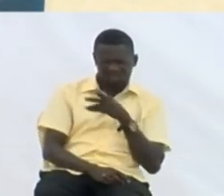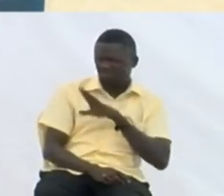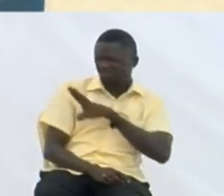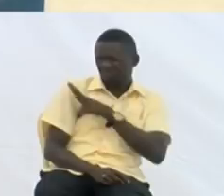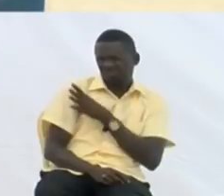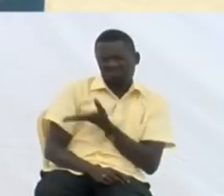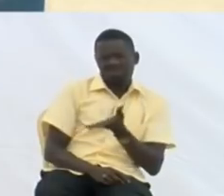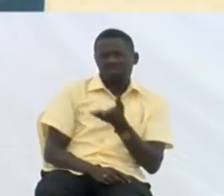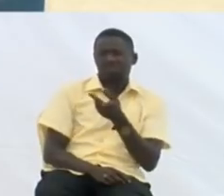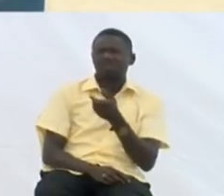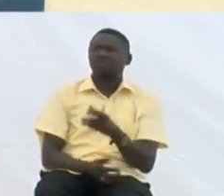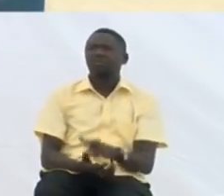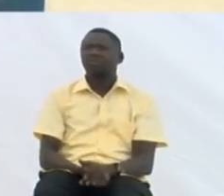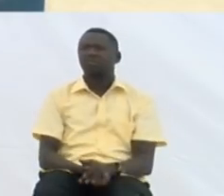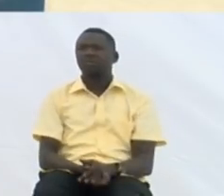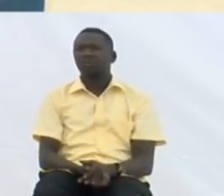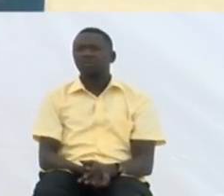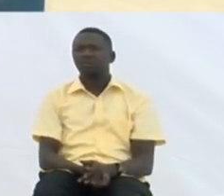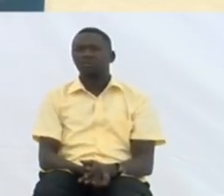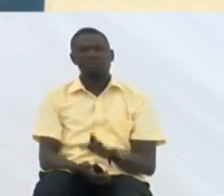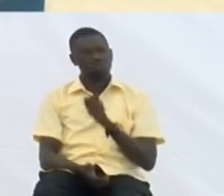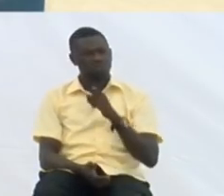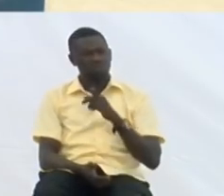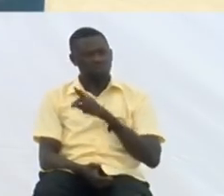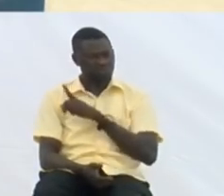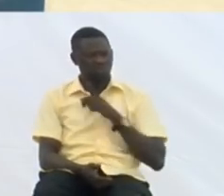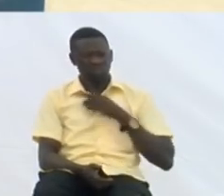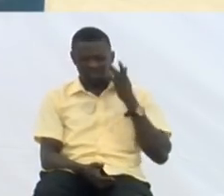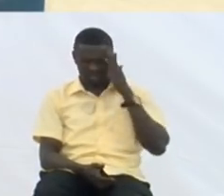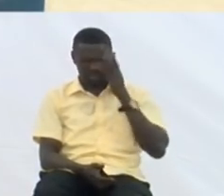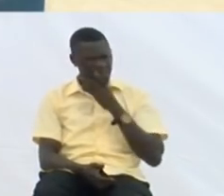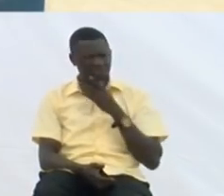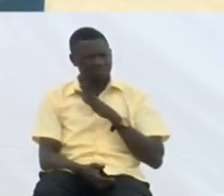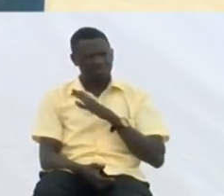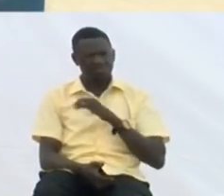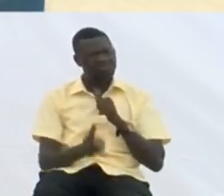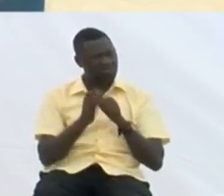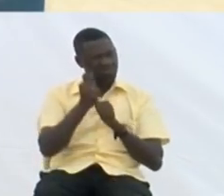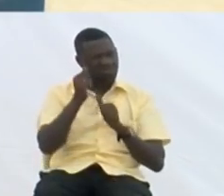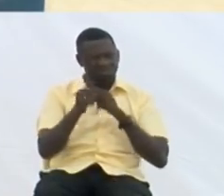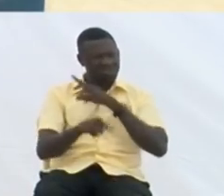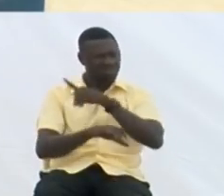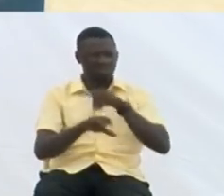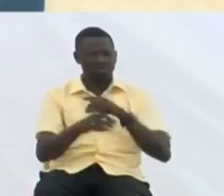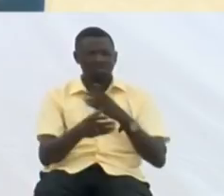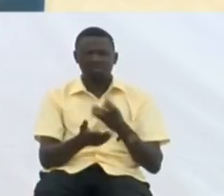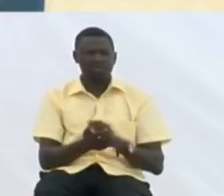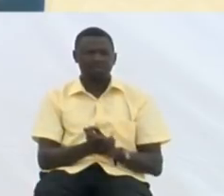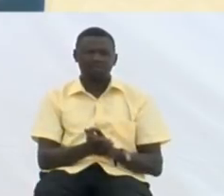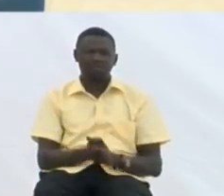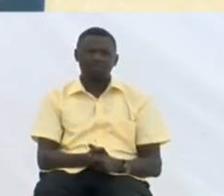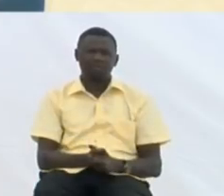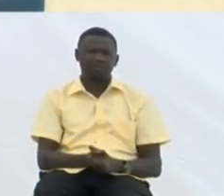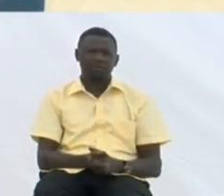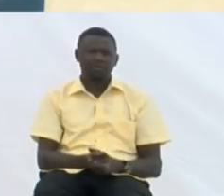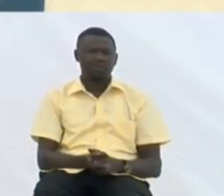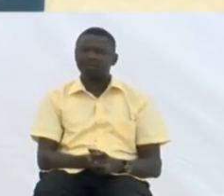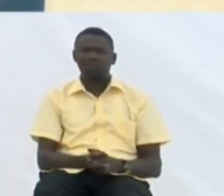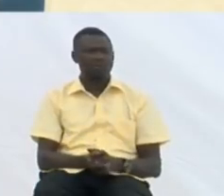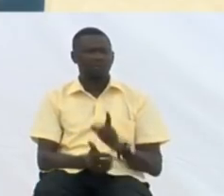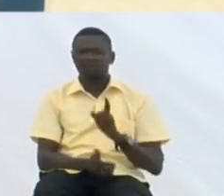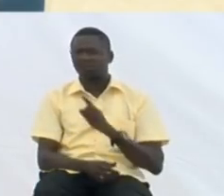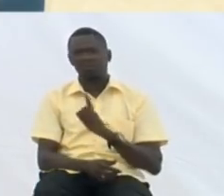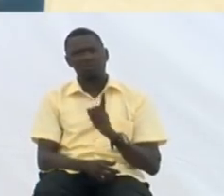But in tolinga ke kamol. But we took it to be a toilet. Allahu akbar. God is great. Allahu akbar. God is